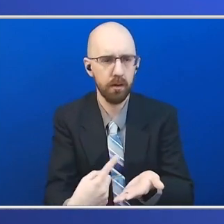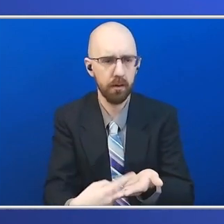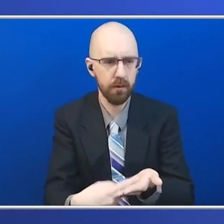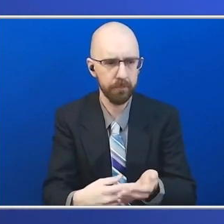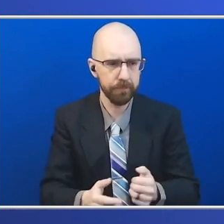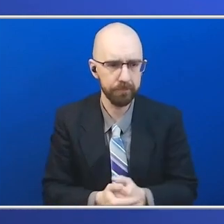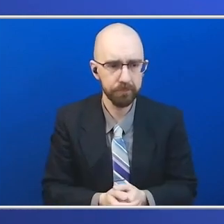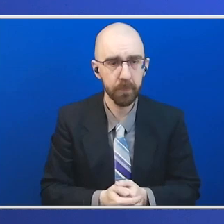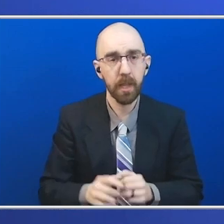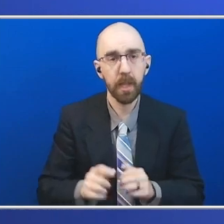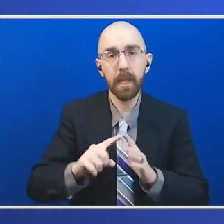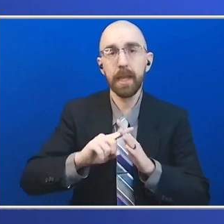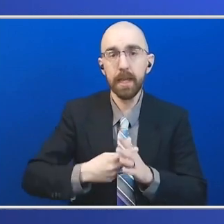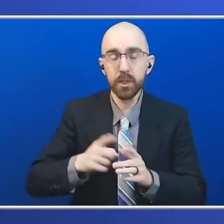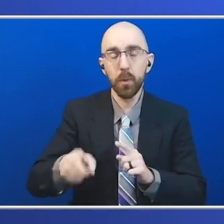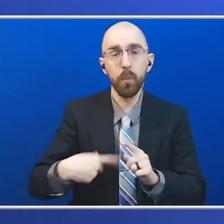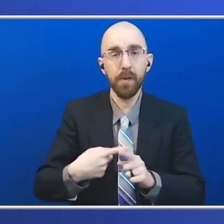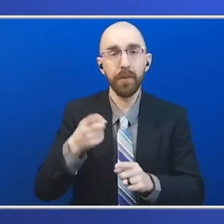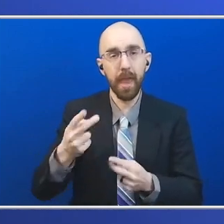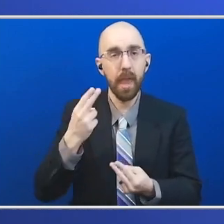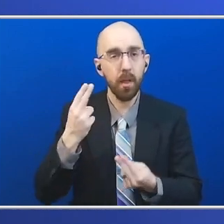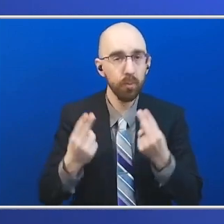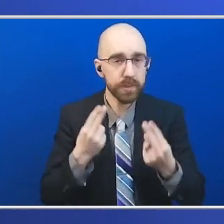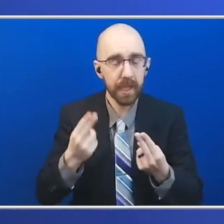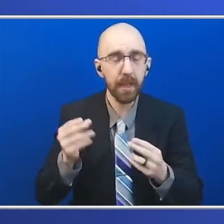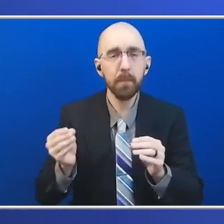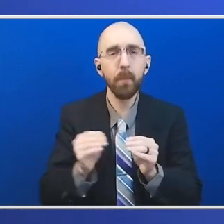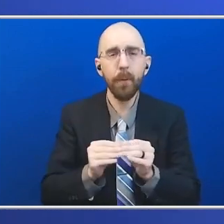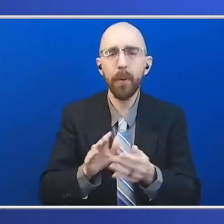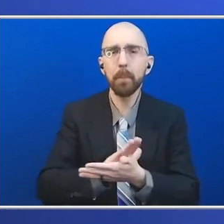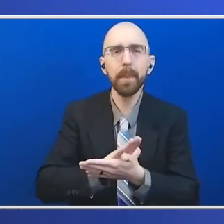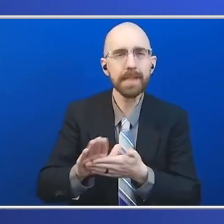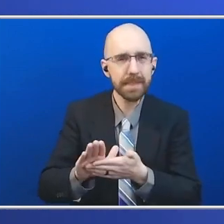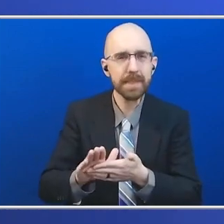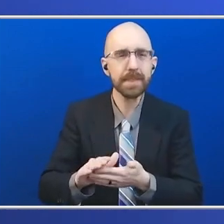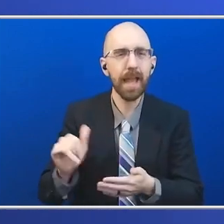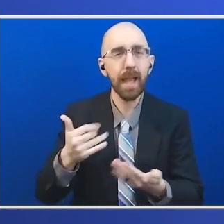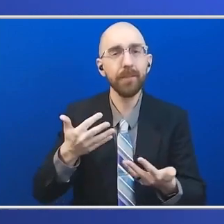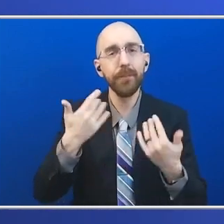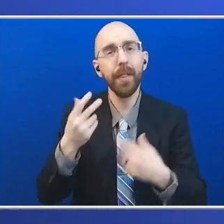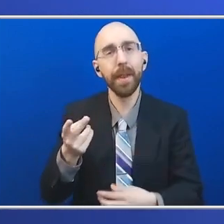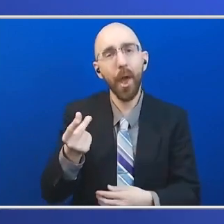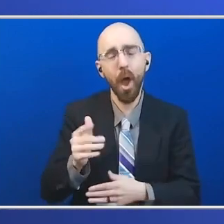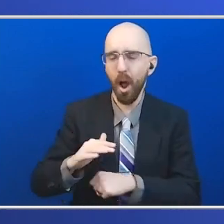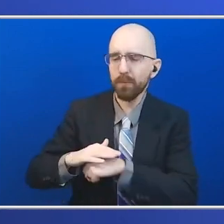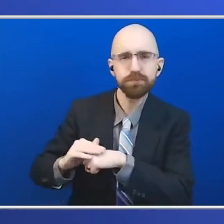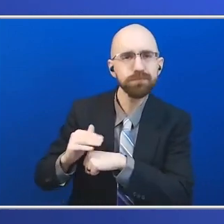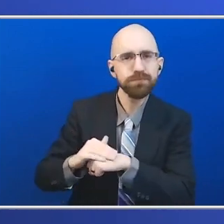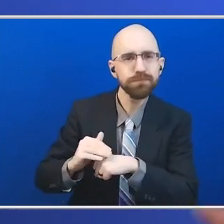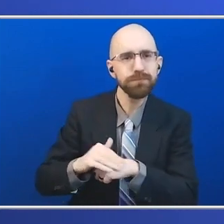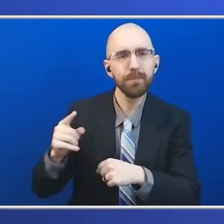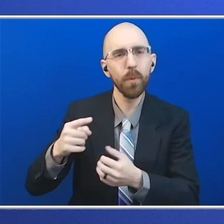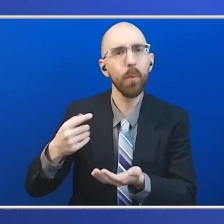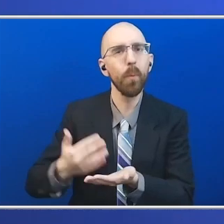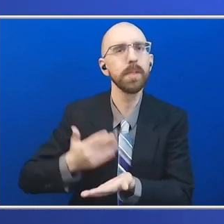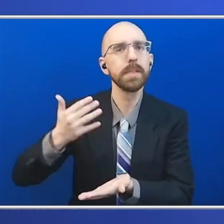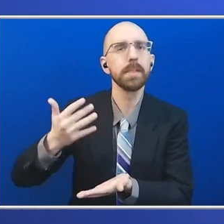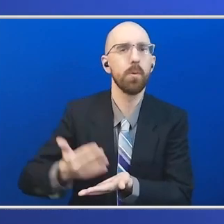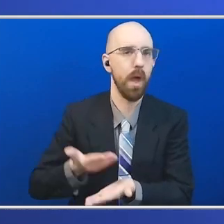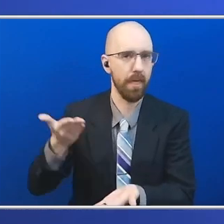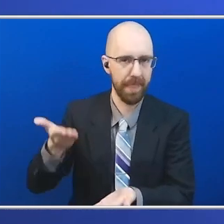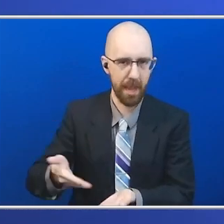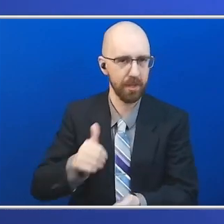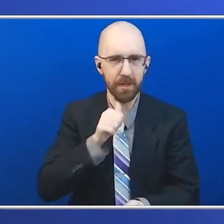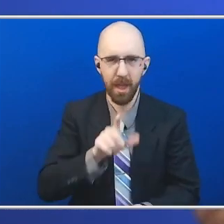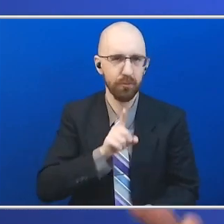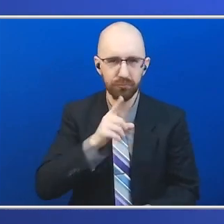have the hallucinations, they are more pleasant. It's a friendly dog. It's there once in a while. They know it's not real.